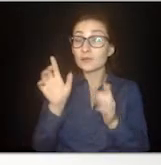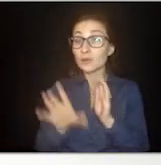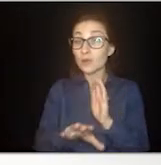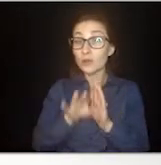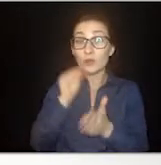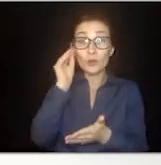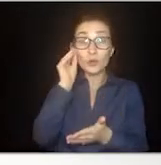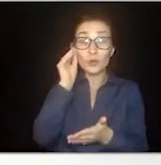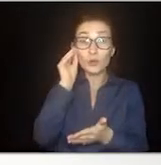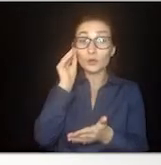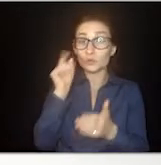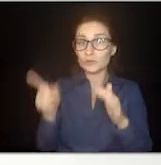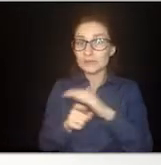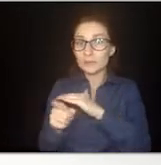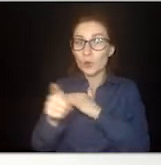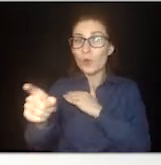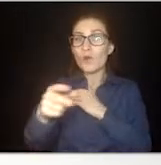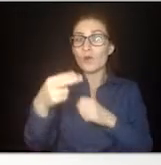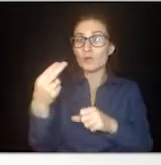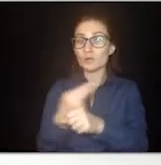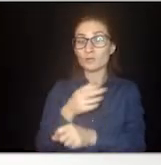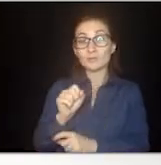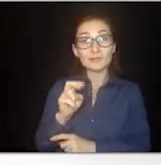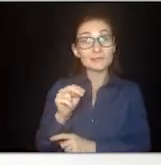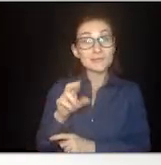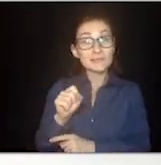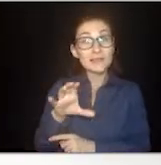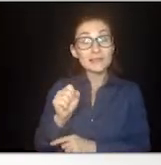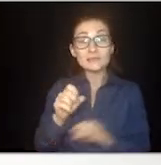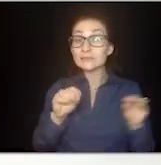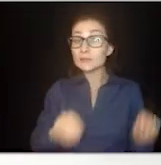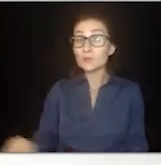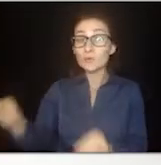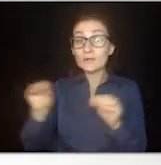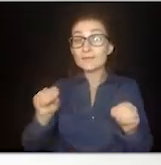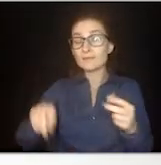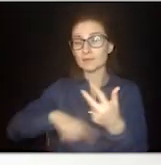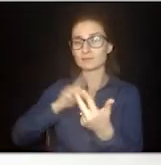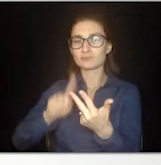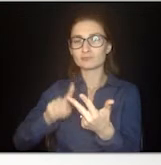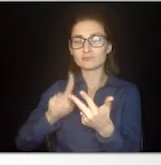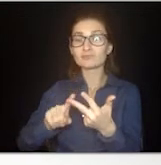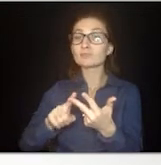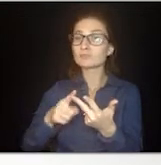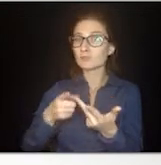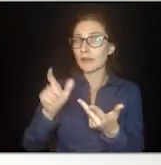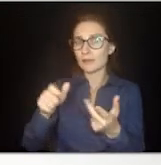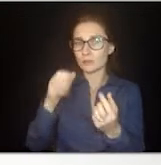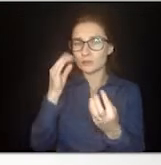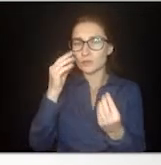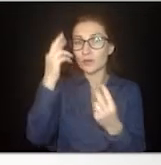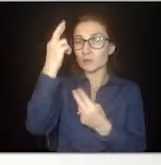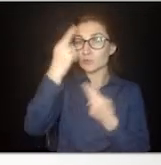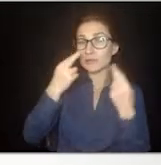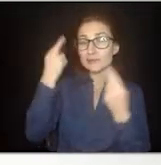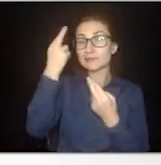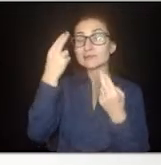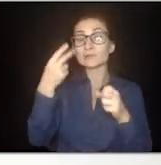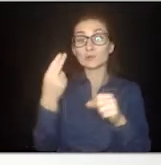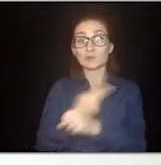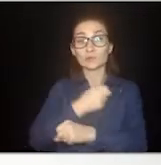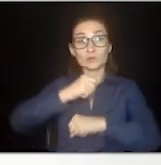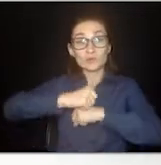to explore, use their senses, and move? Or are they learning to reason, use the